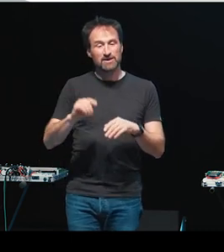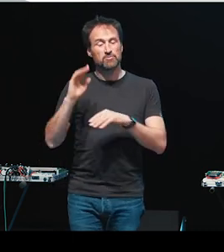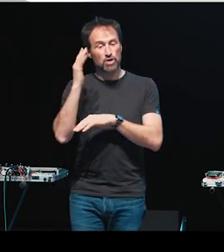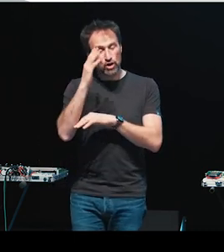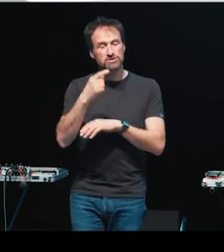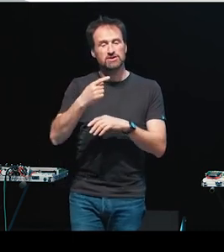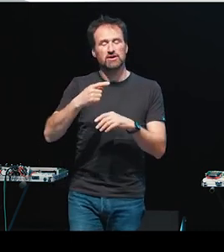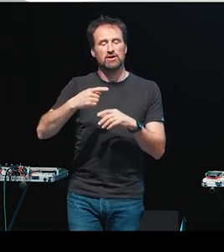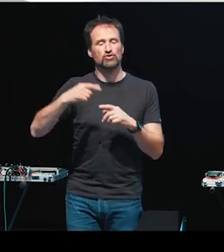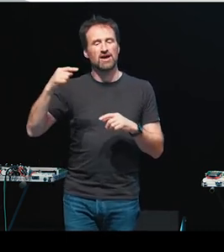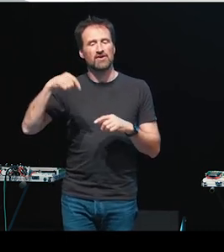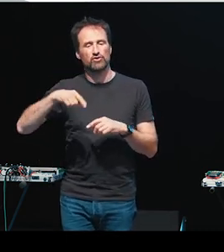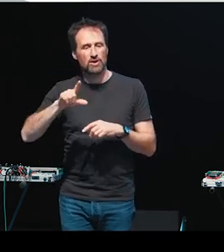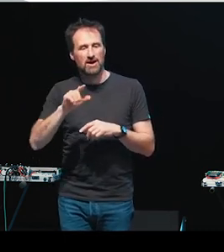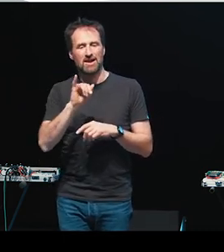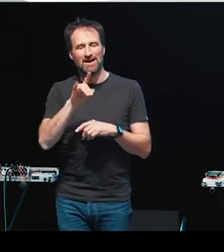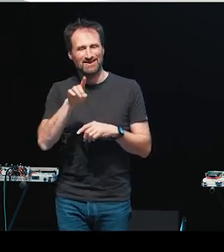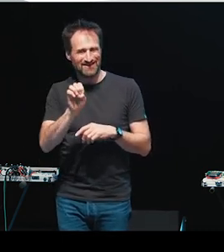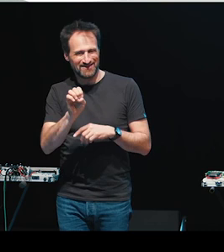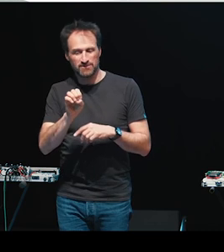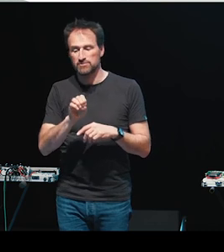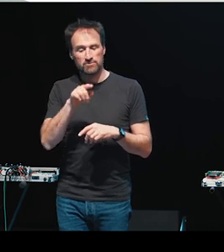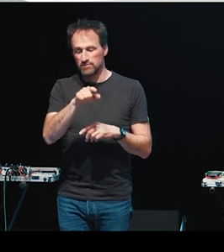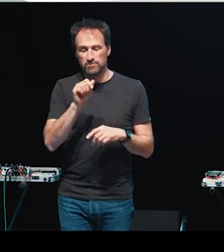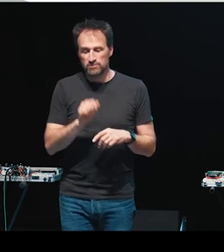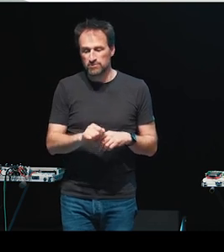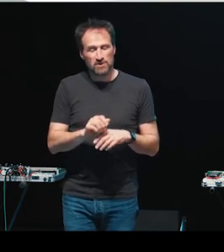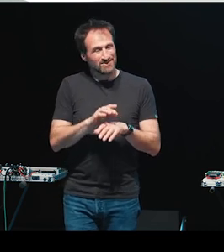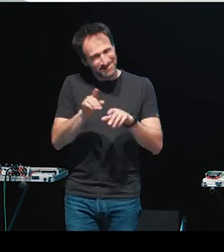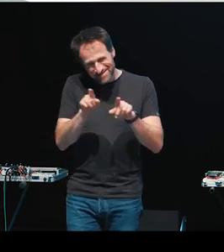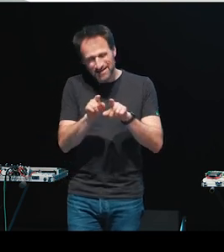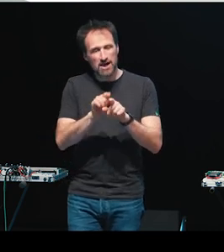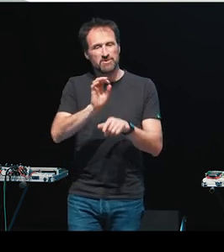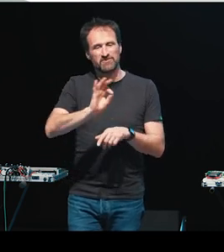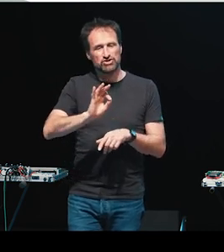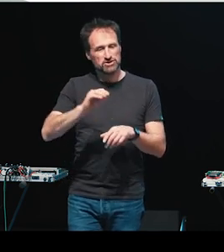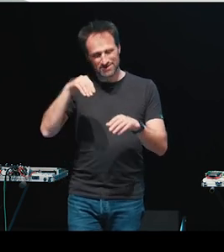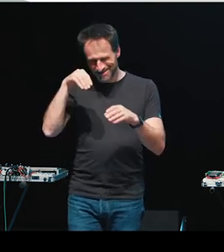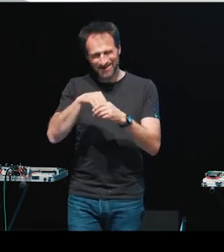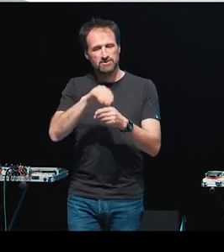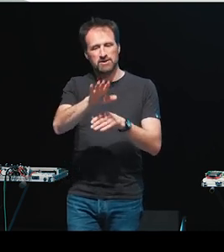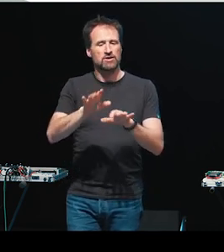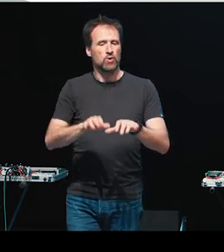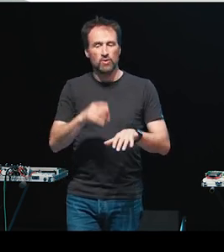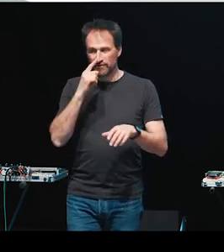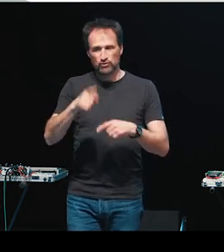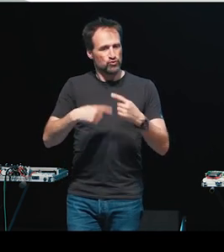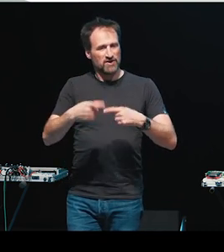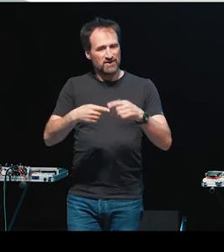also editor plugins that give you basically all these same features right in your code when you're developing.